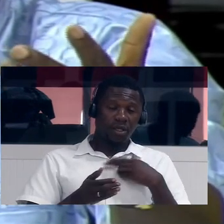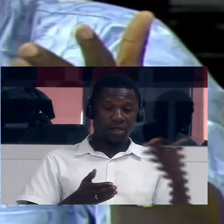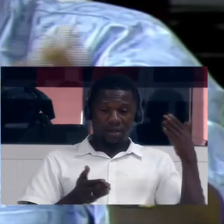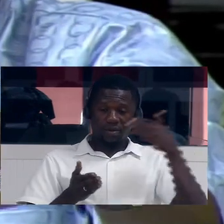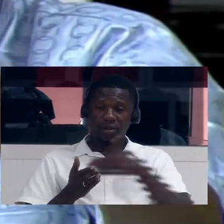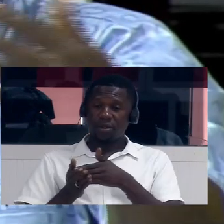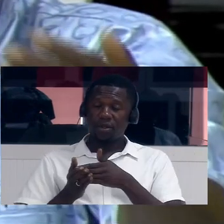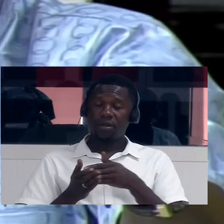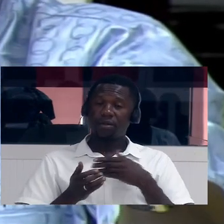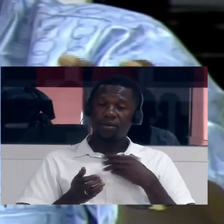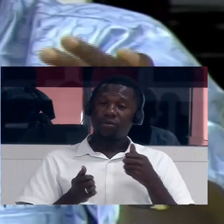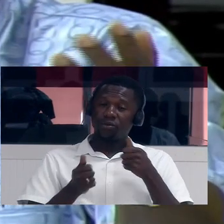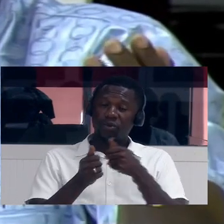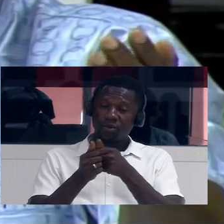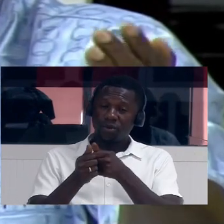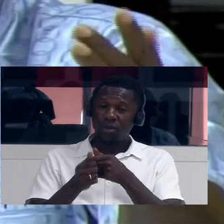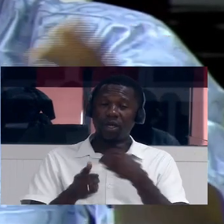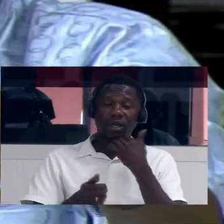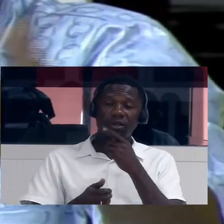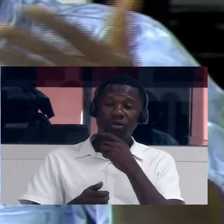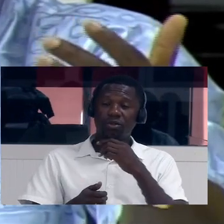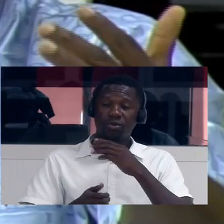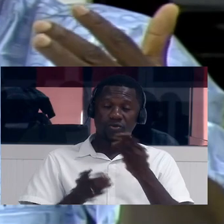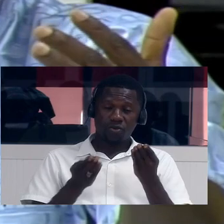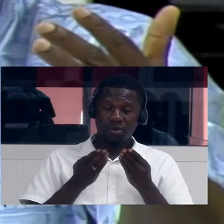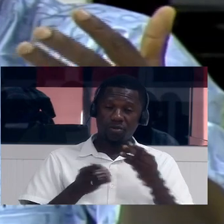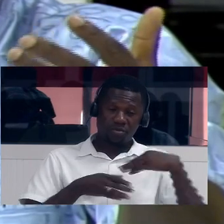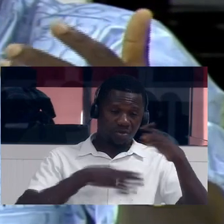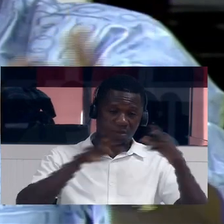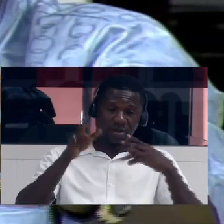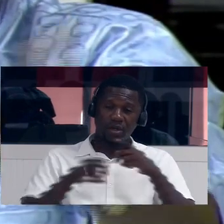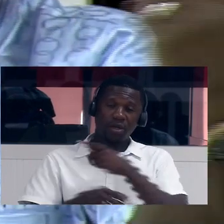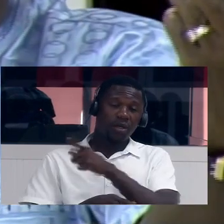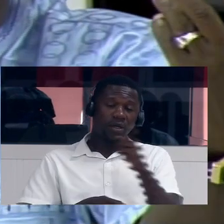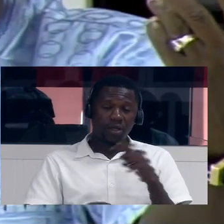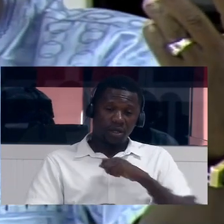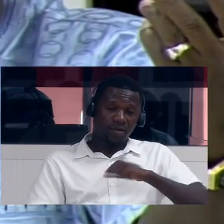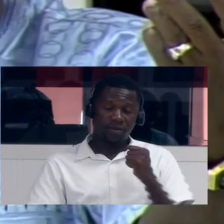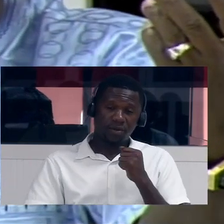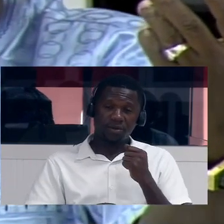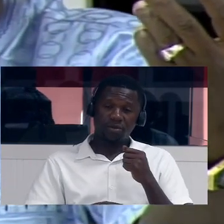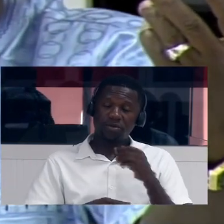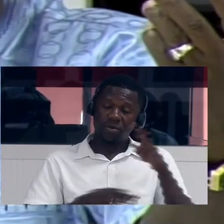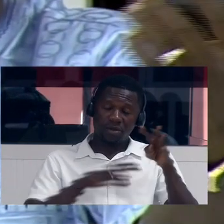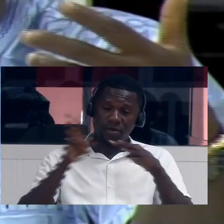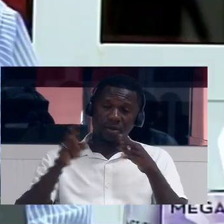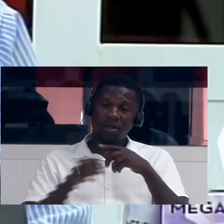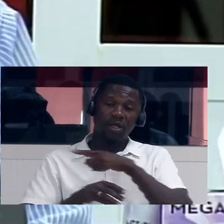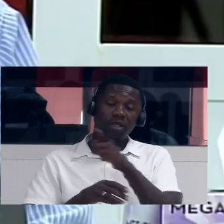pursuant to the orders, he asked the students to disperse. They refused to disperse. His group attacked the